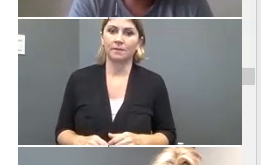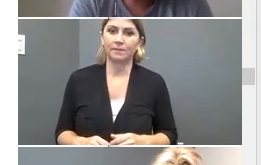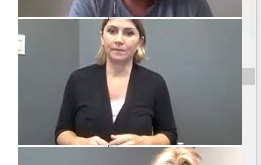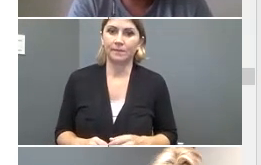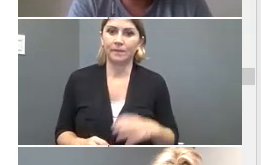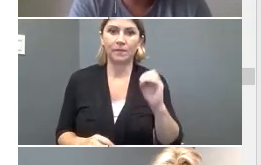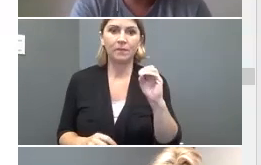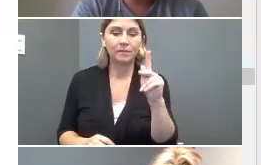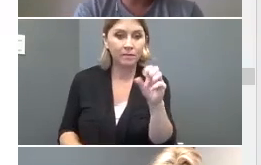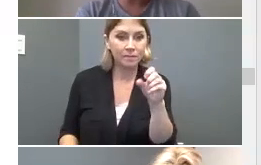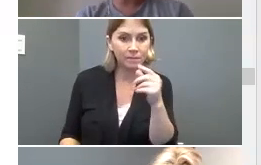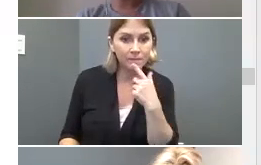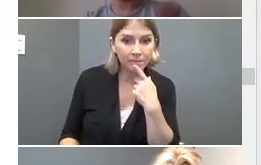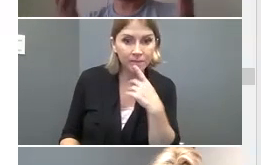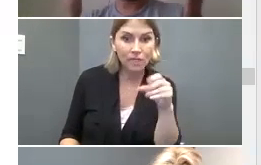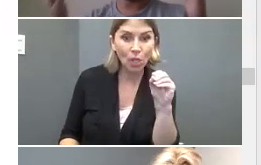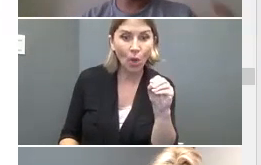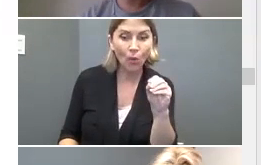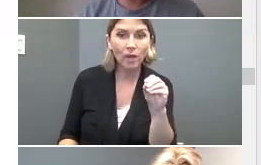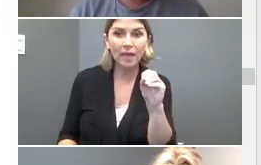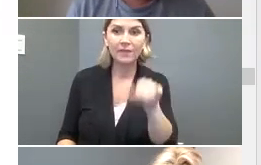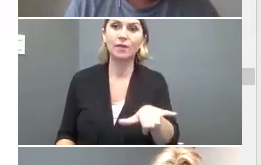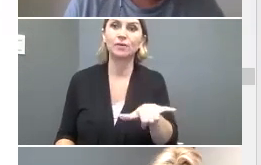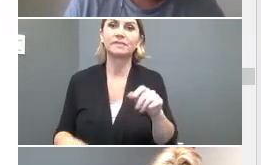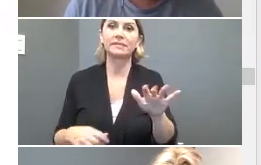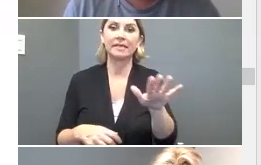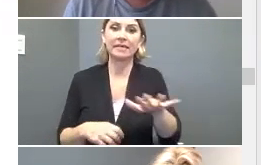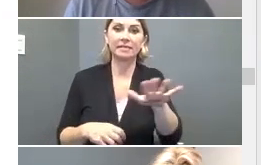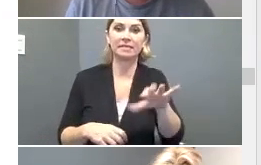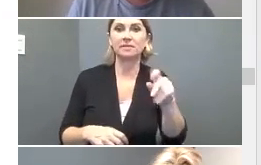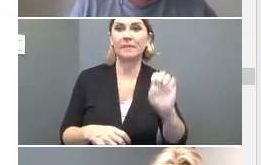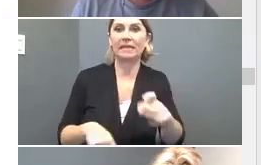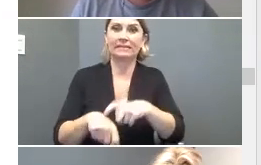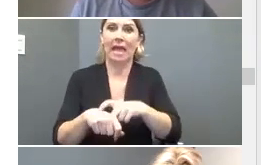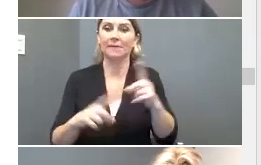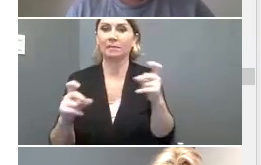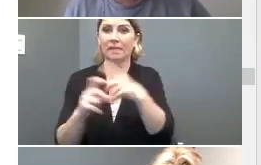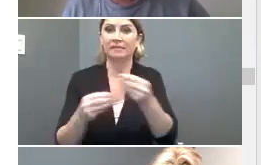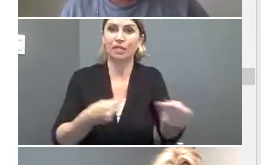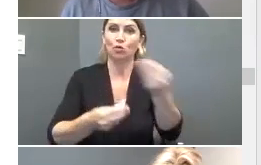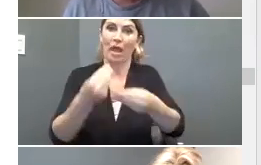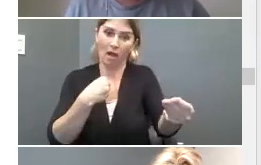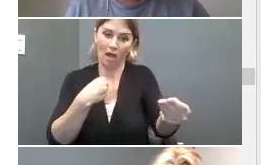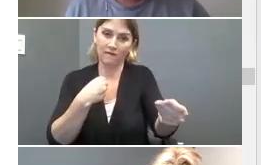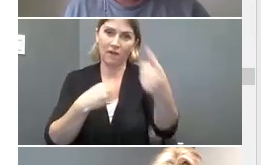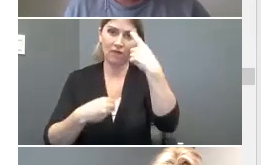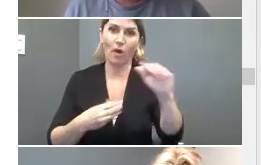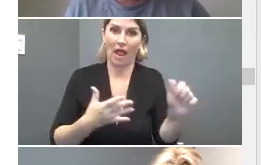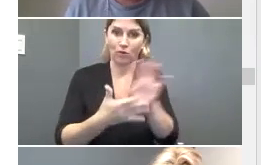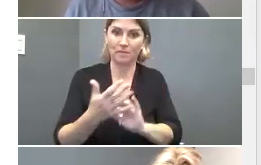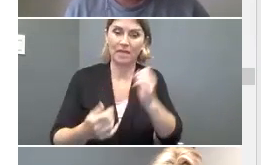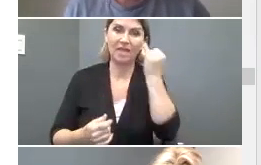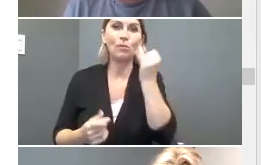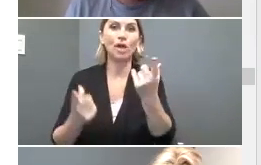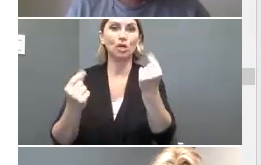Okay. So there is a space-time complexity trade-off across algorithms. And if you want to do in-place sorting,